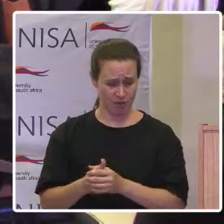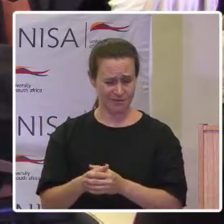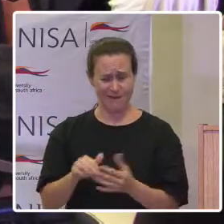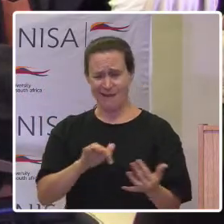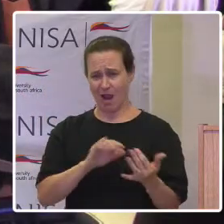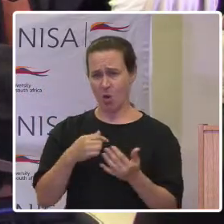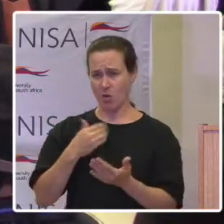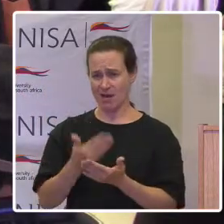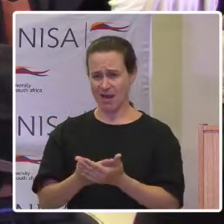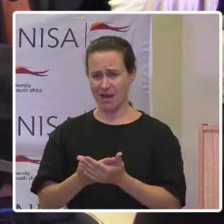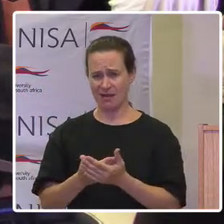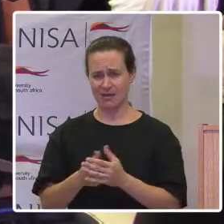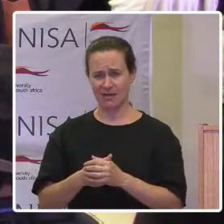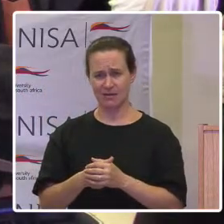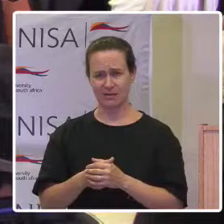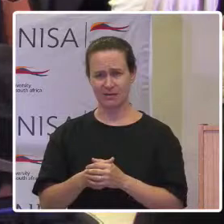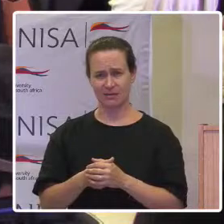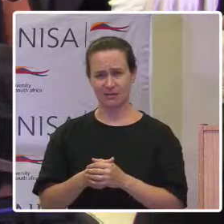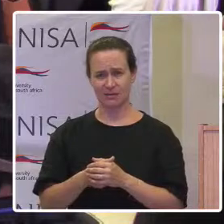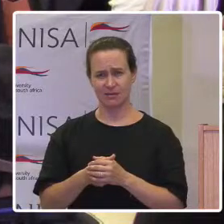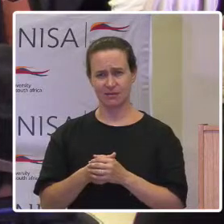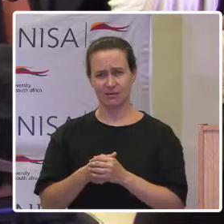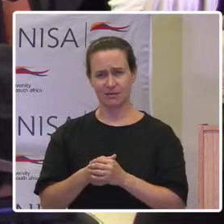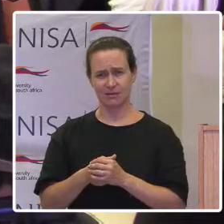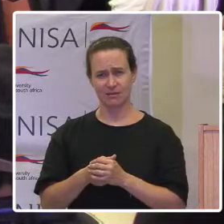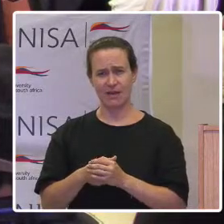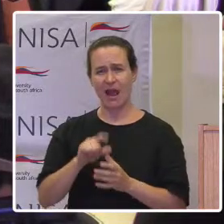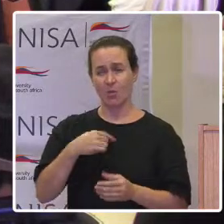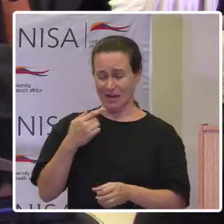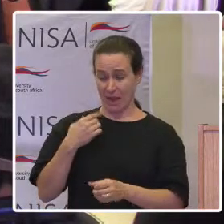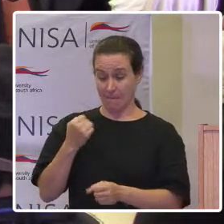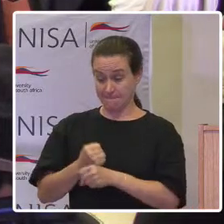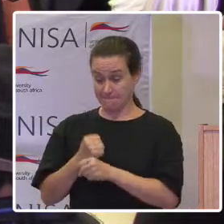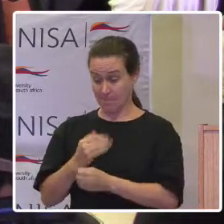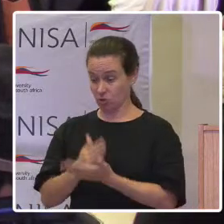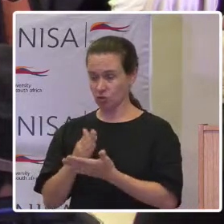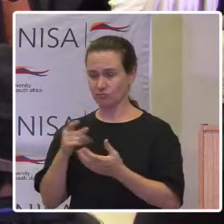can Aerotropolis stimulate inclusivity